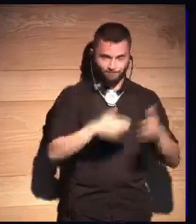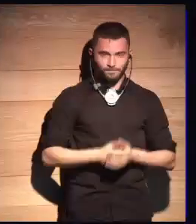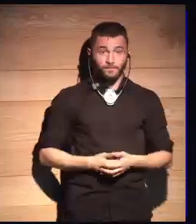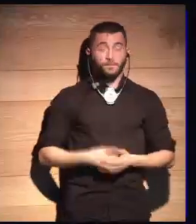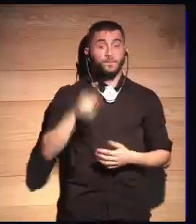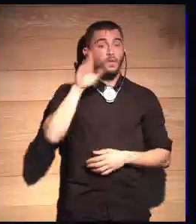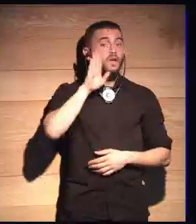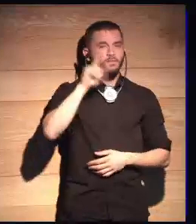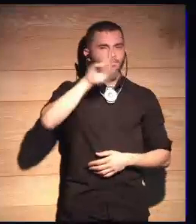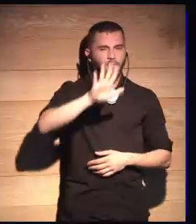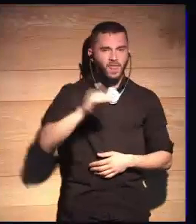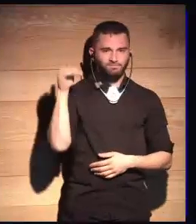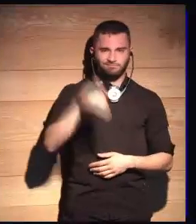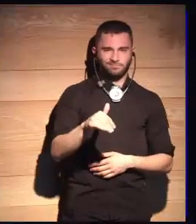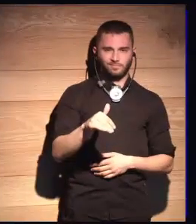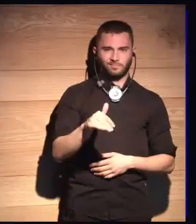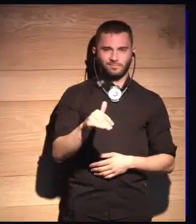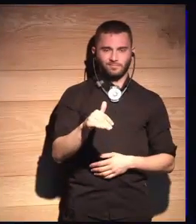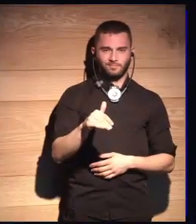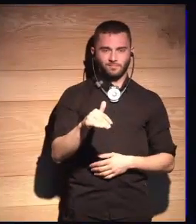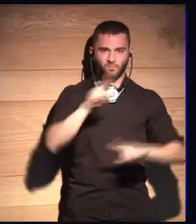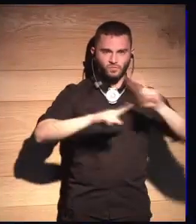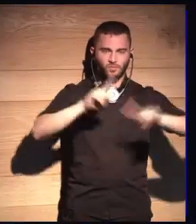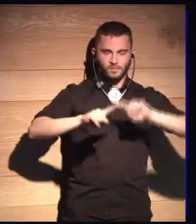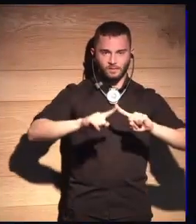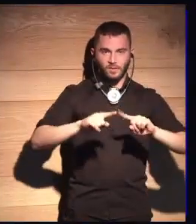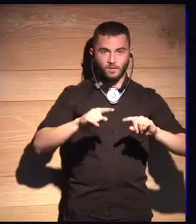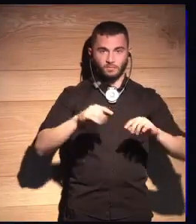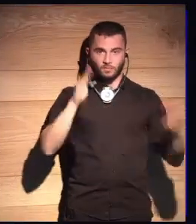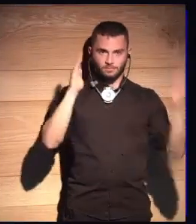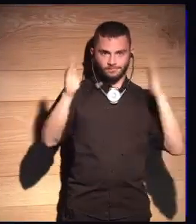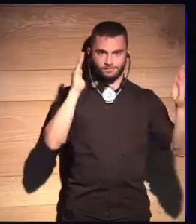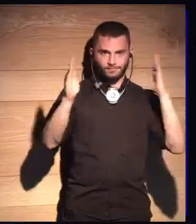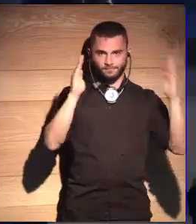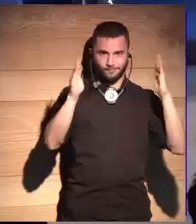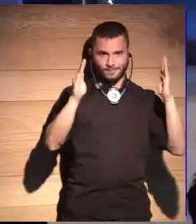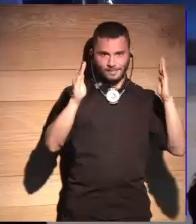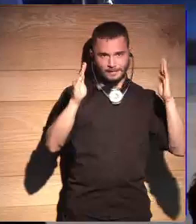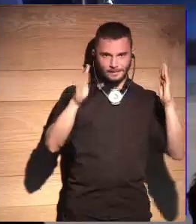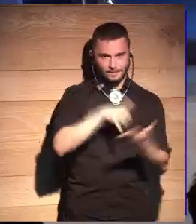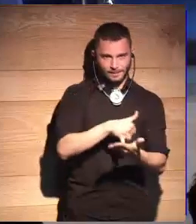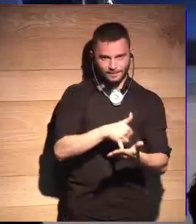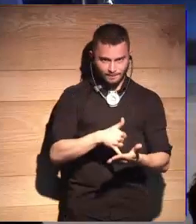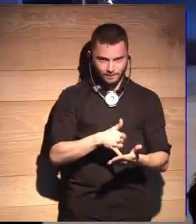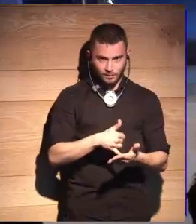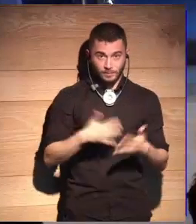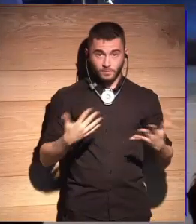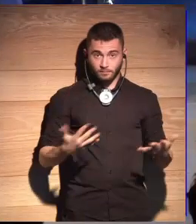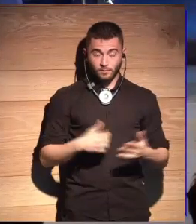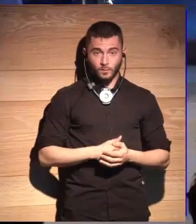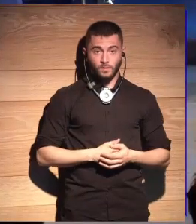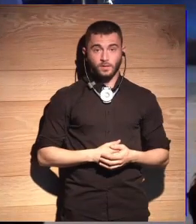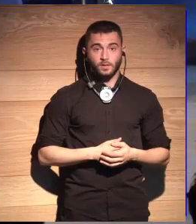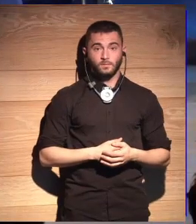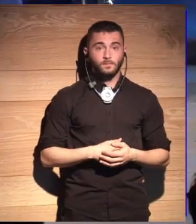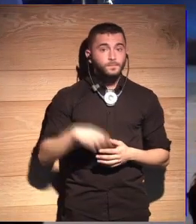by experts and expert knowledge, and that is coming apart, and those